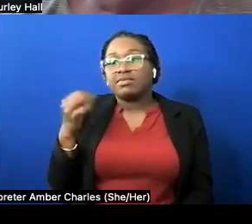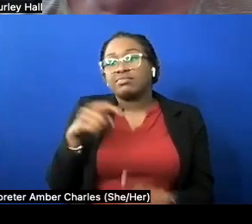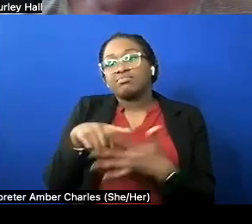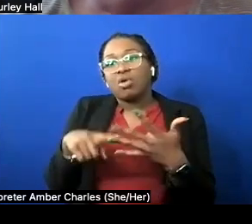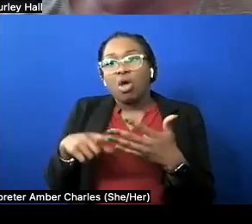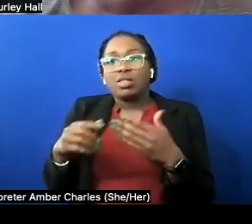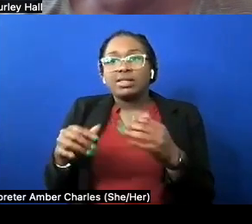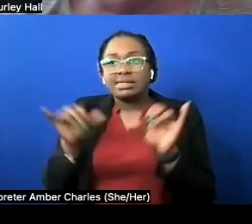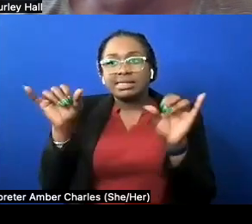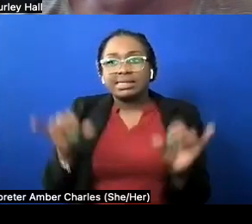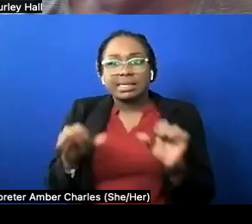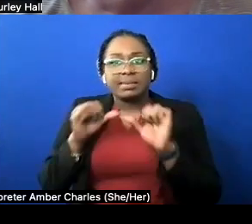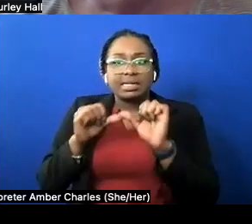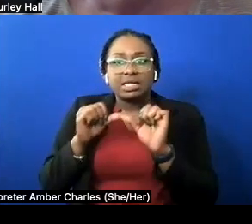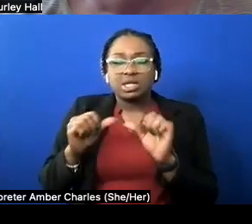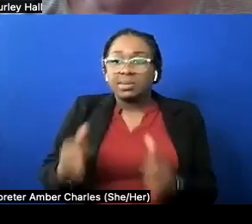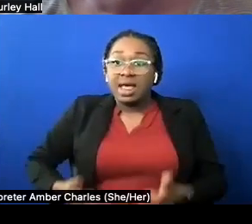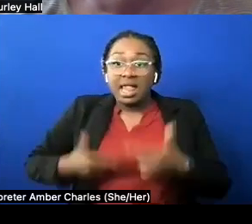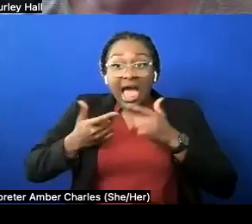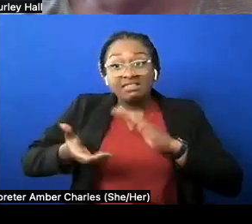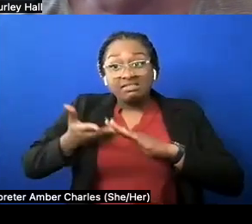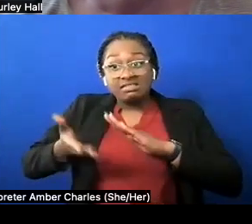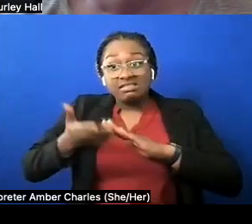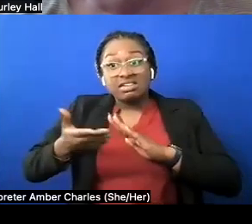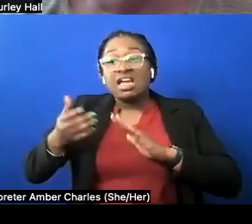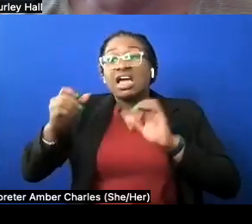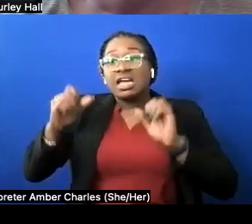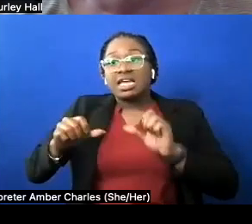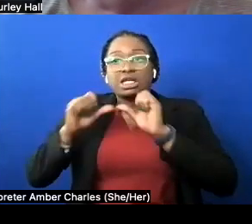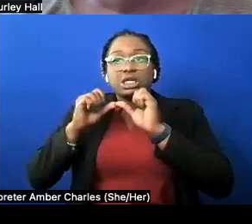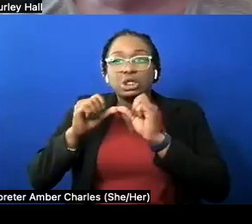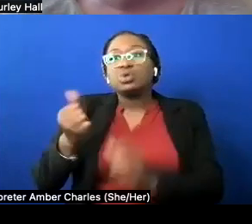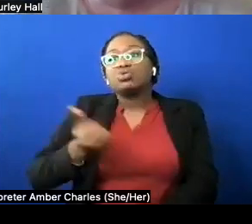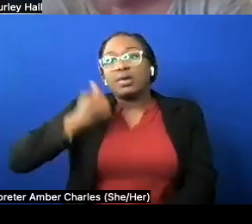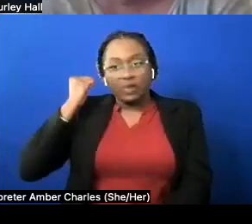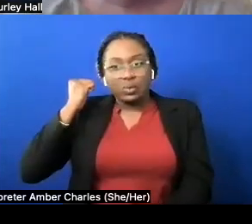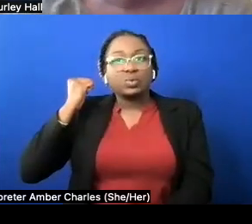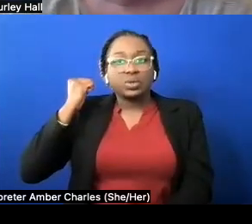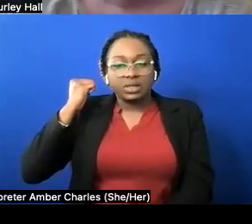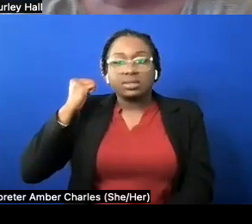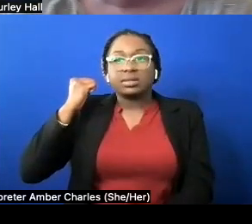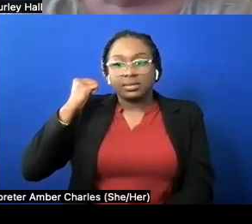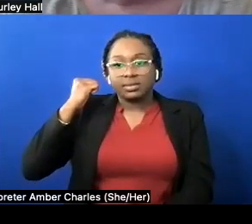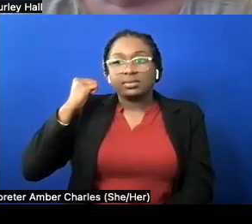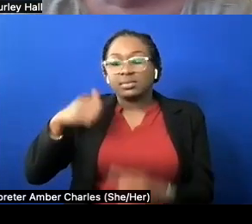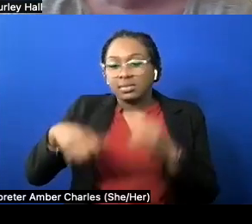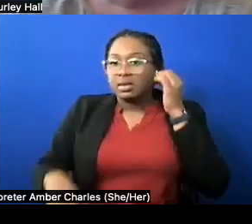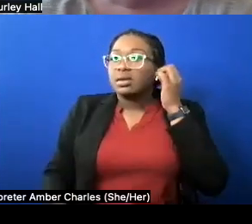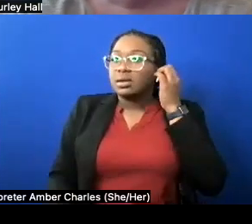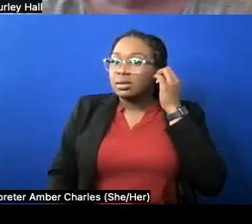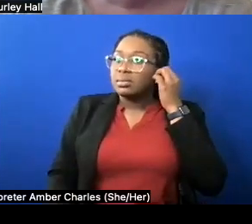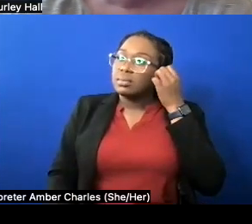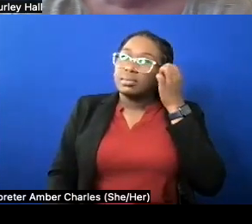systems continue to be alive and well, then I can continue to refuse, you know? And when I